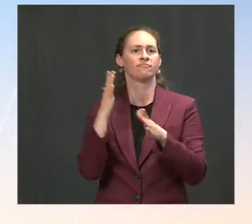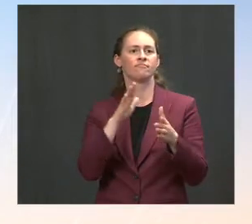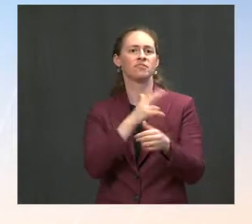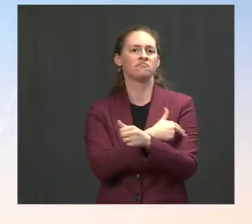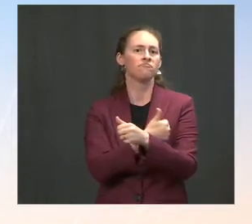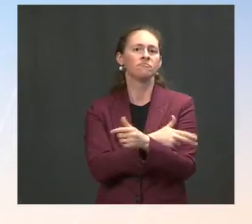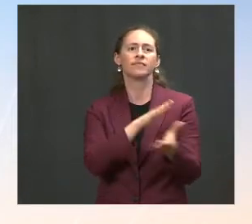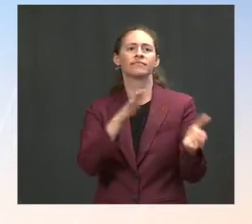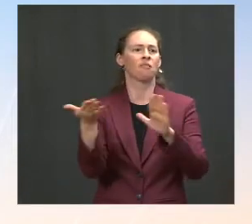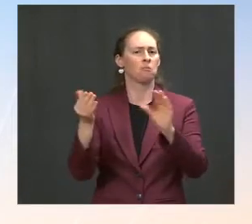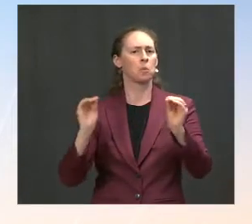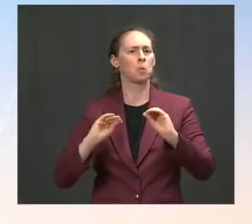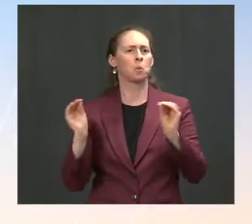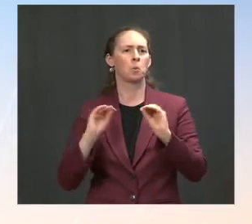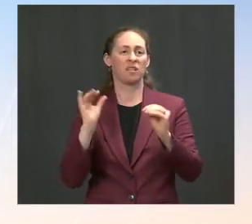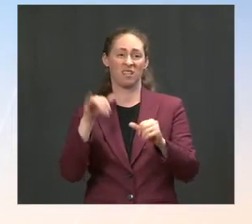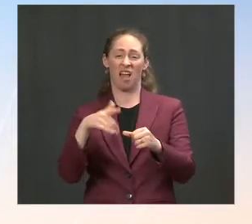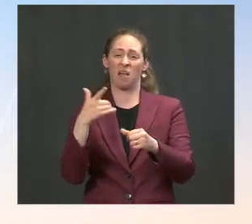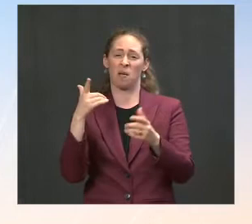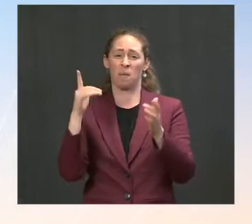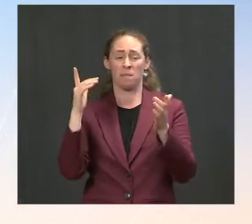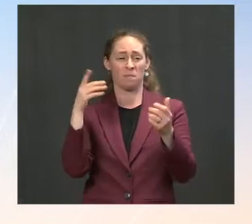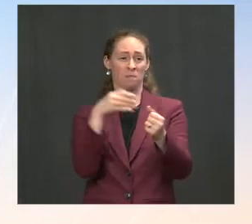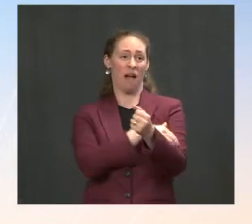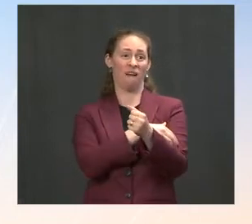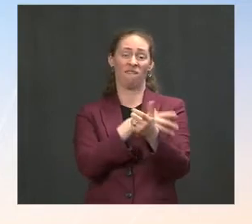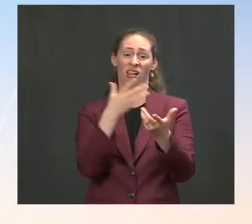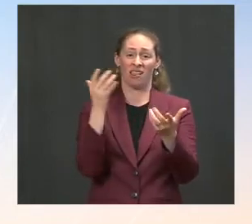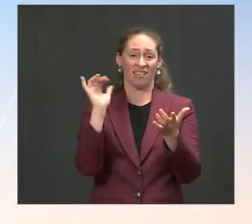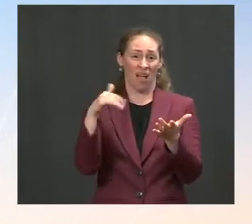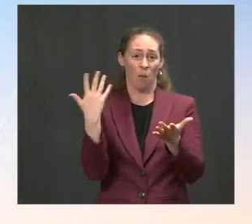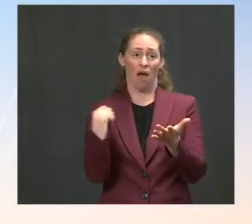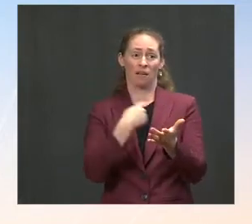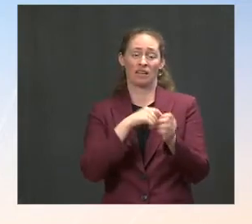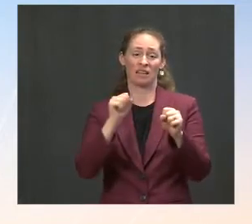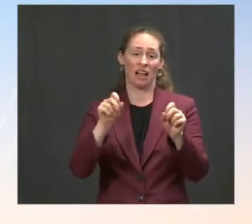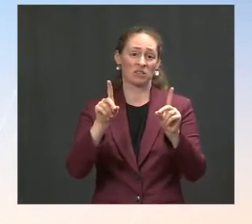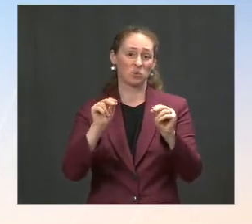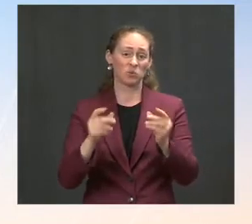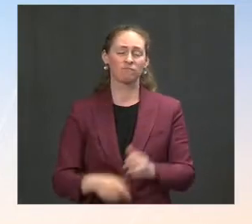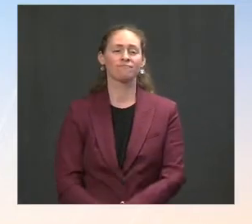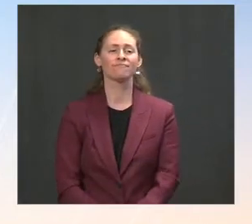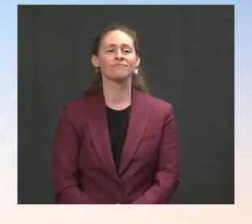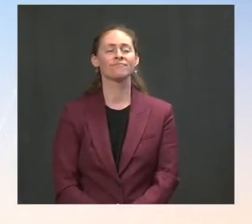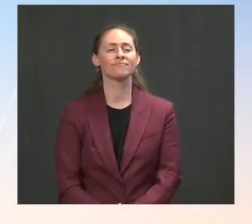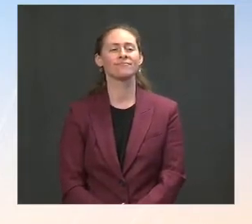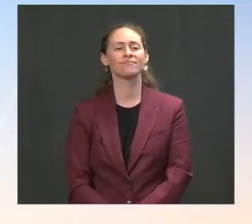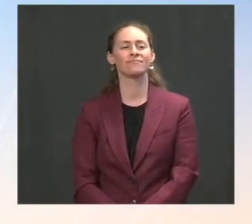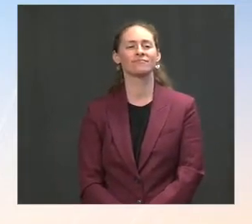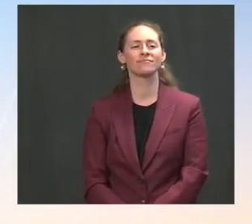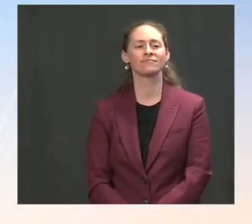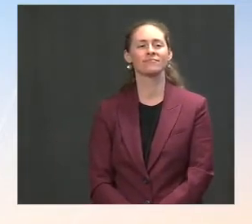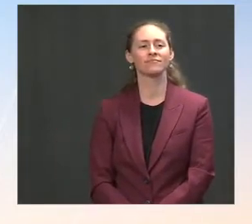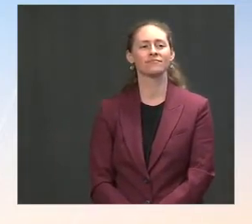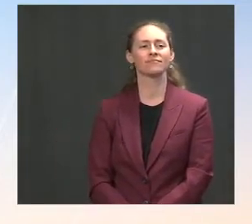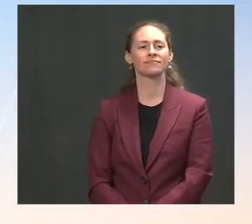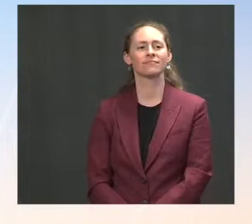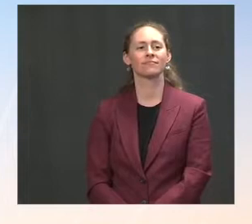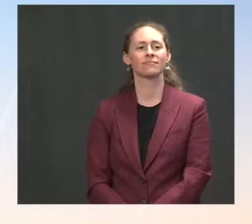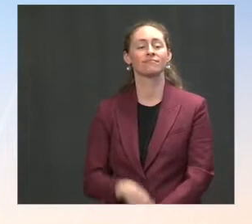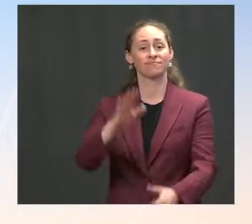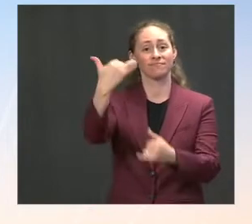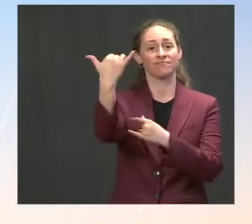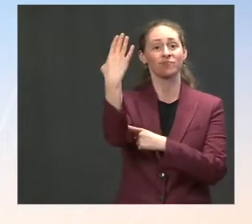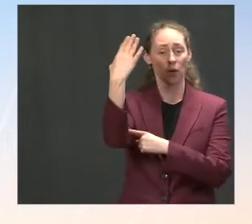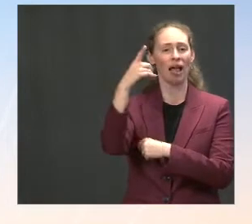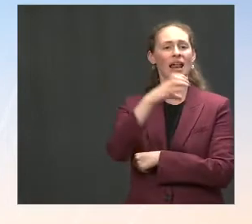the most powerful role he can play at this point in time. George, go ahead. This morning, the Cleveland Indians announced they're changing their name to